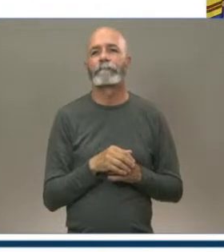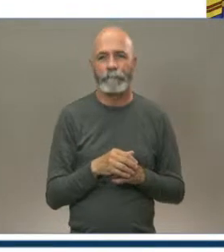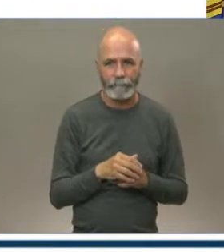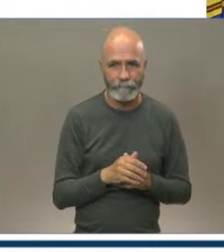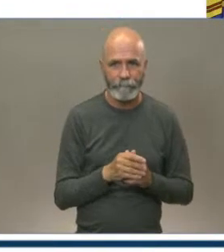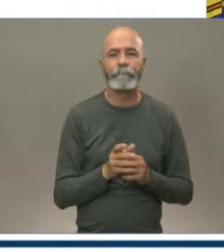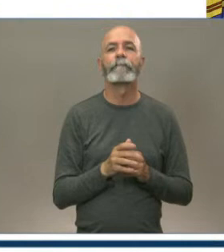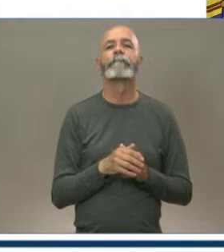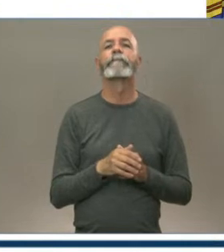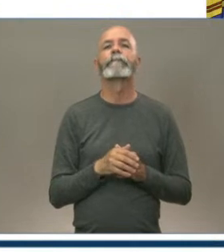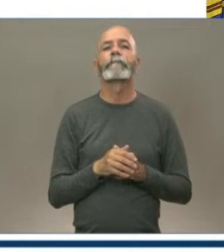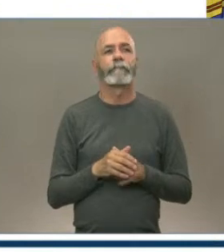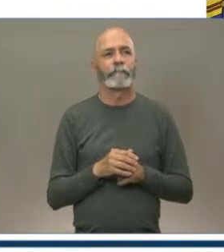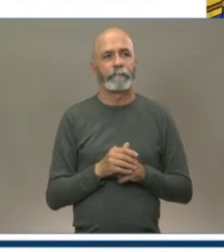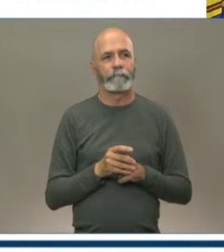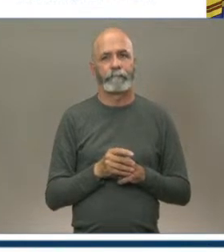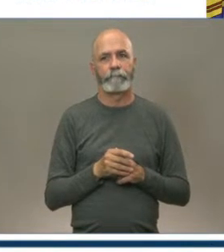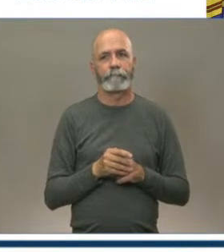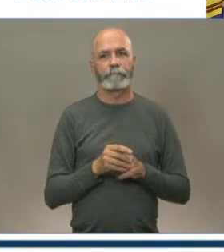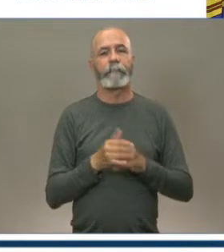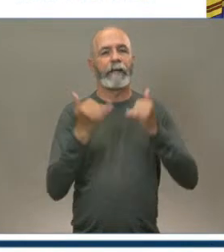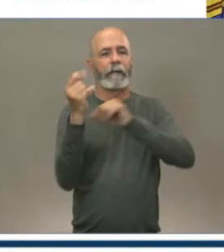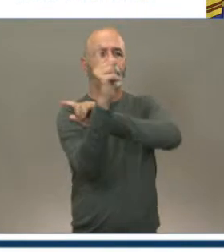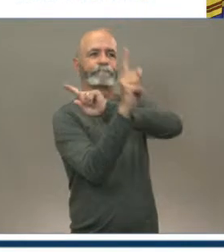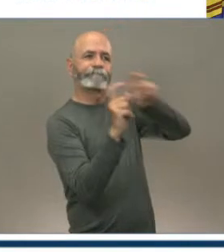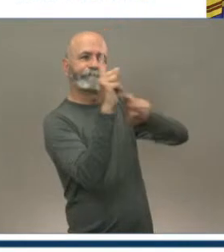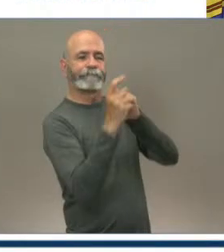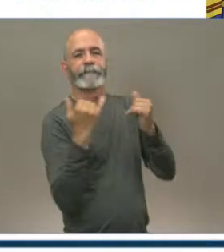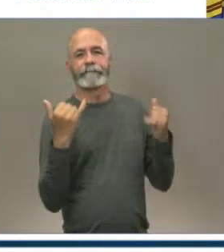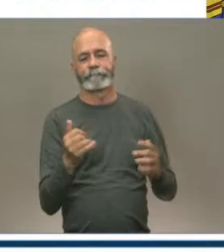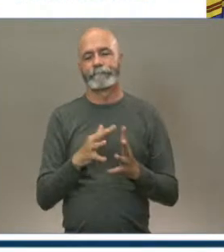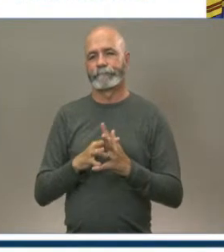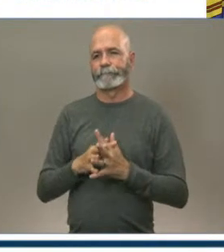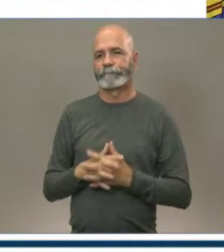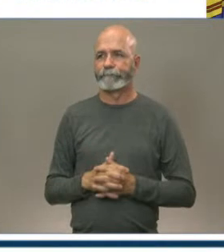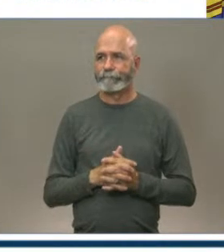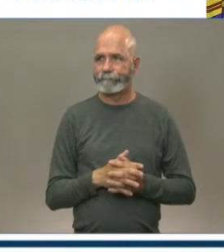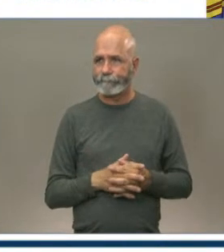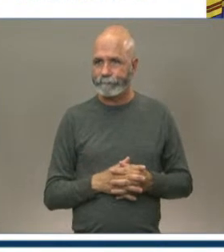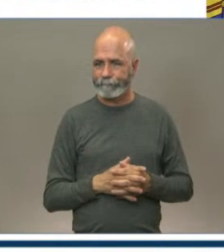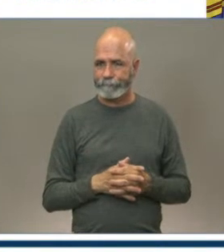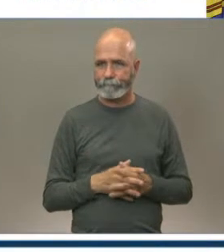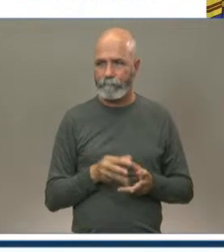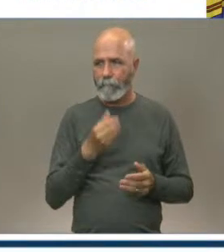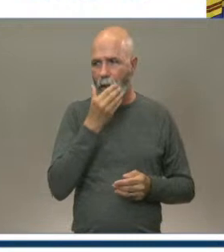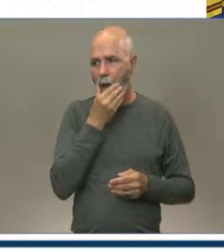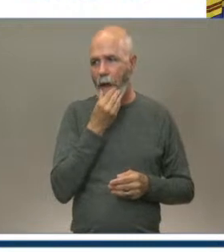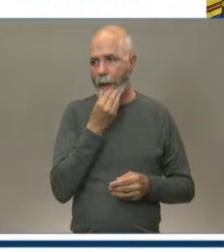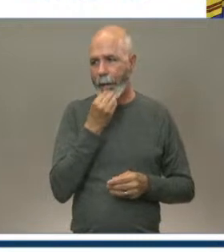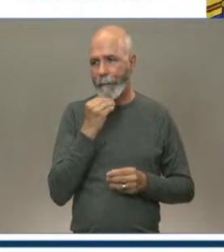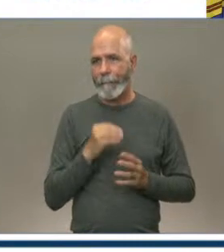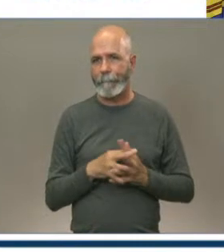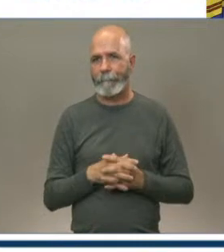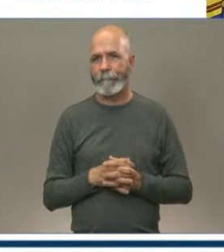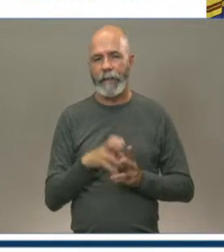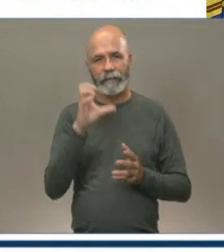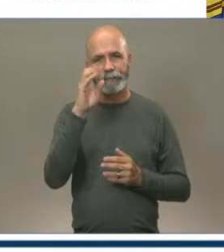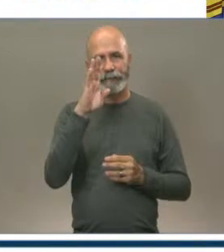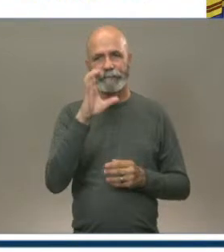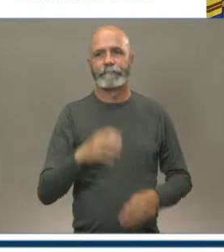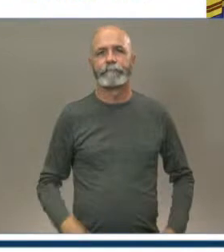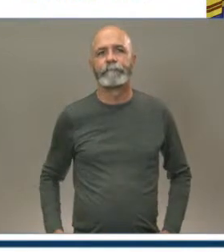We will now take one question and one follow-up from media in the amount of time we have for today. We'll begin with CBC